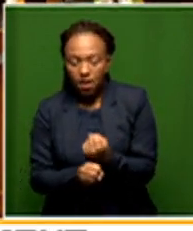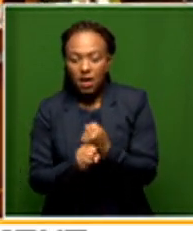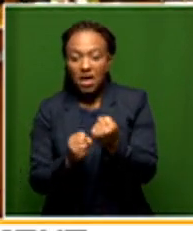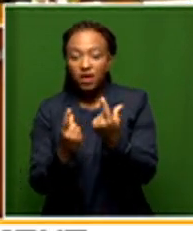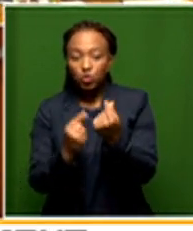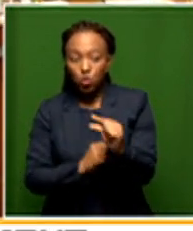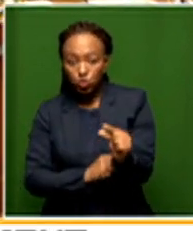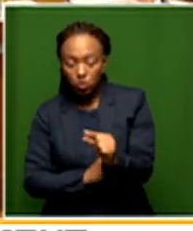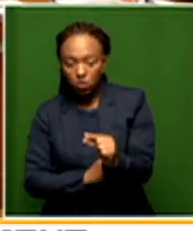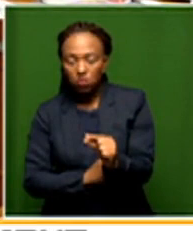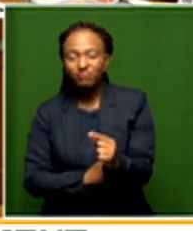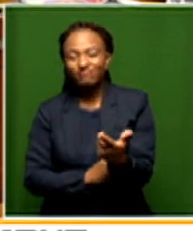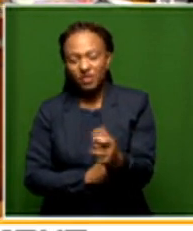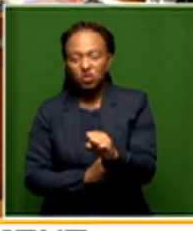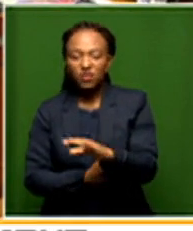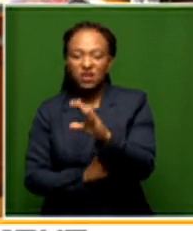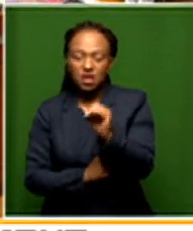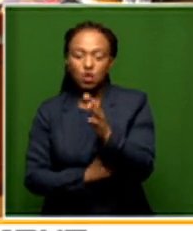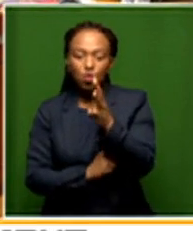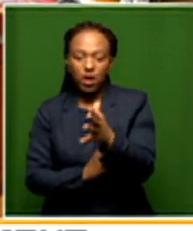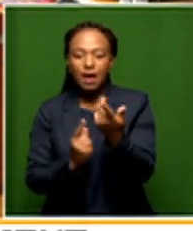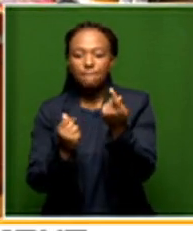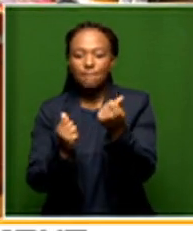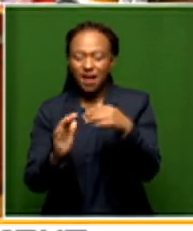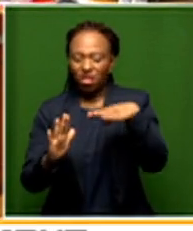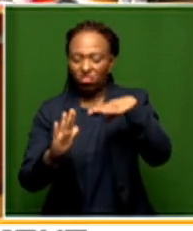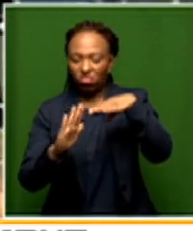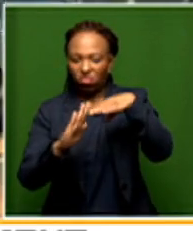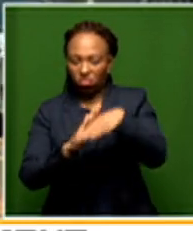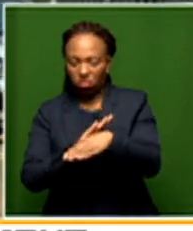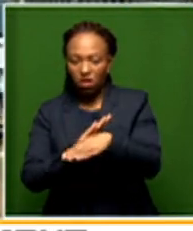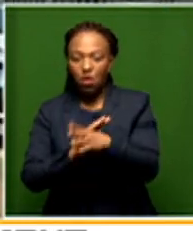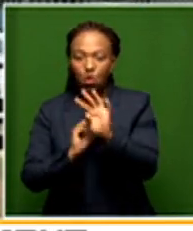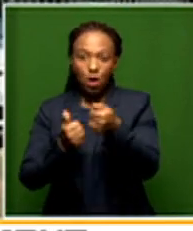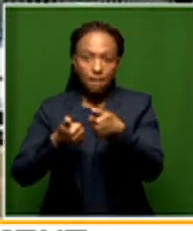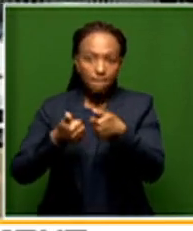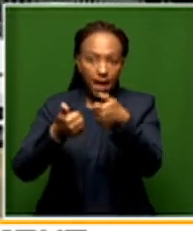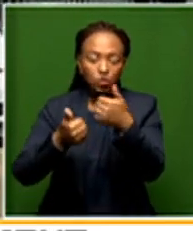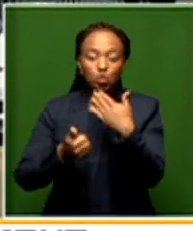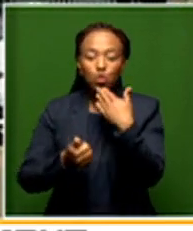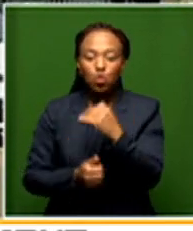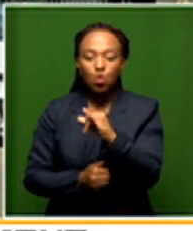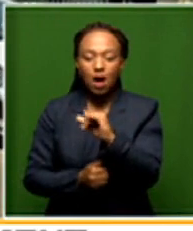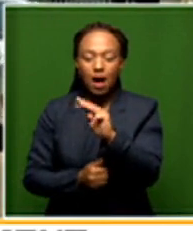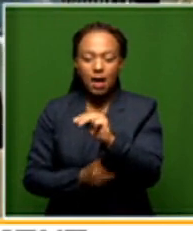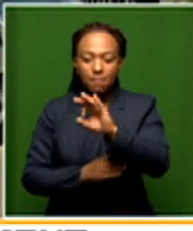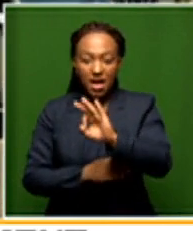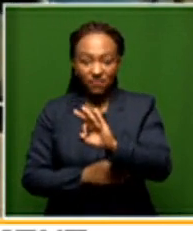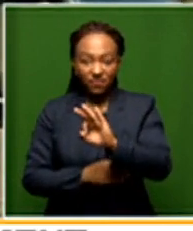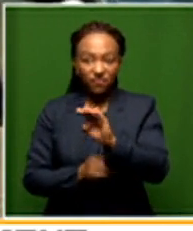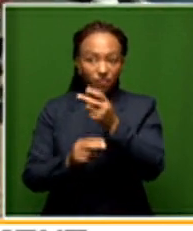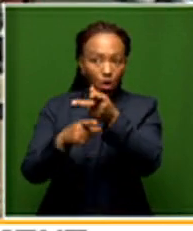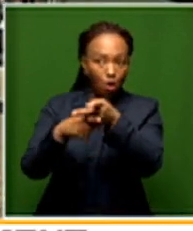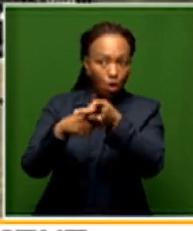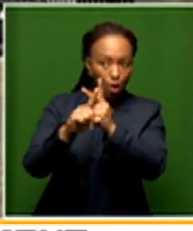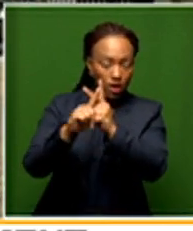South Africa is going to go bankrupt. We are going to have to go to the IMF for a loan, and that kind of loan